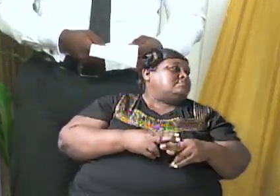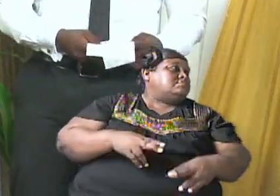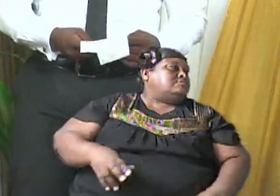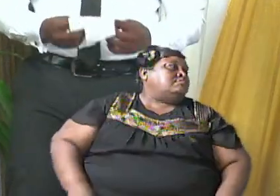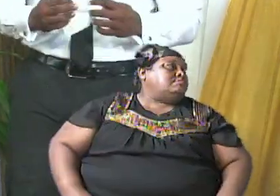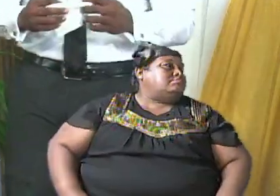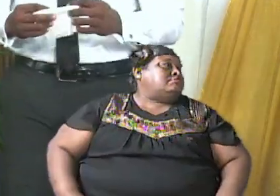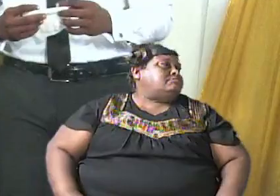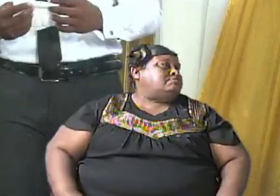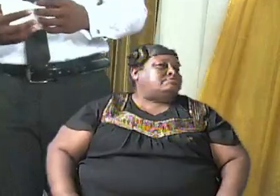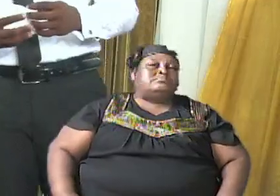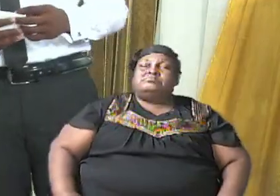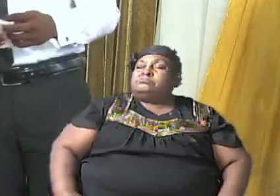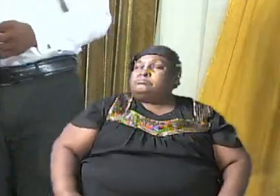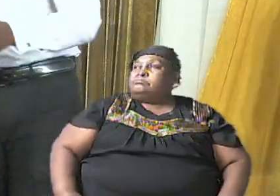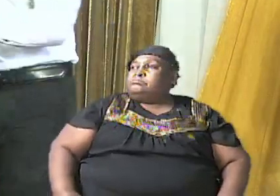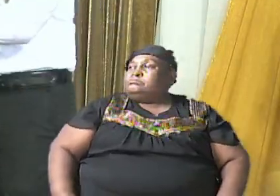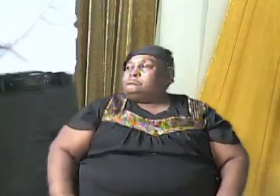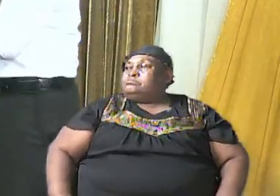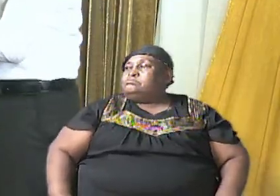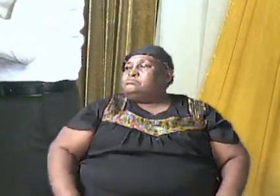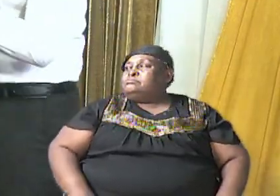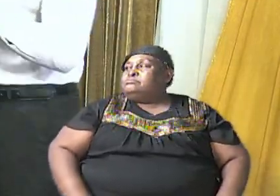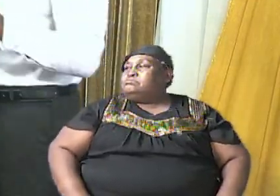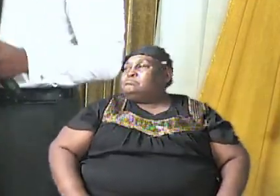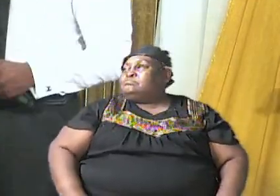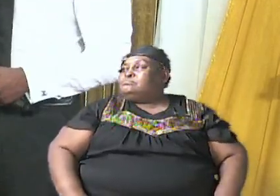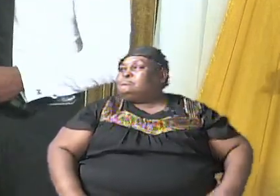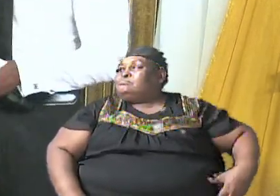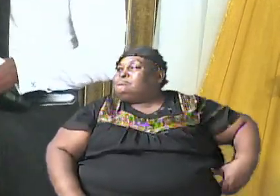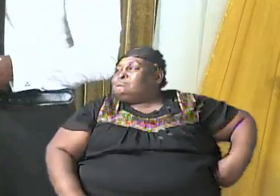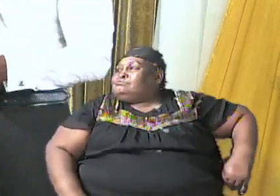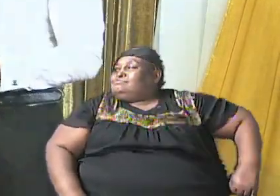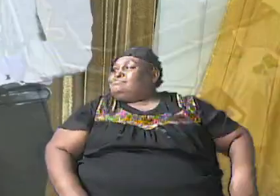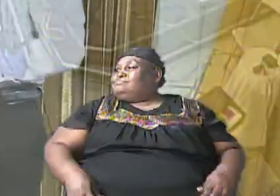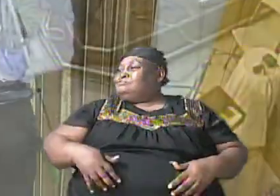God. Praise God.